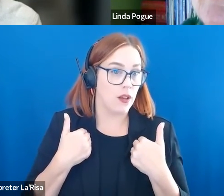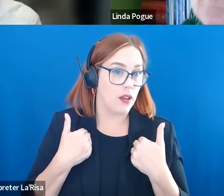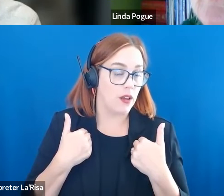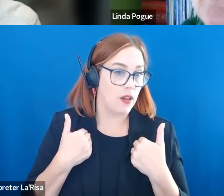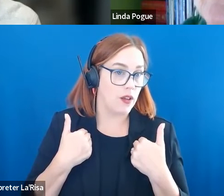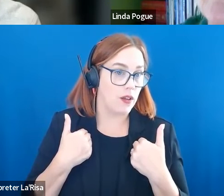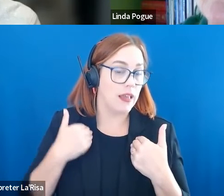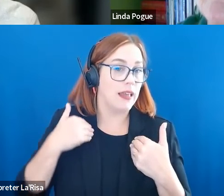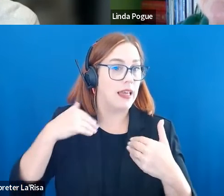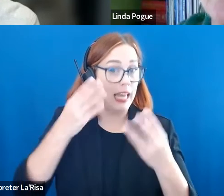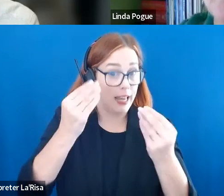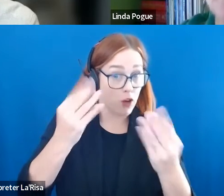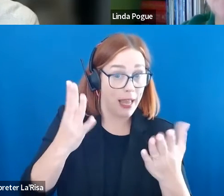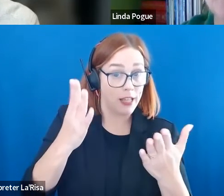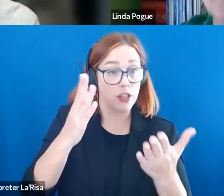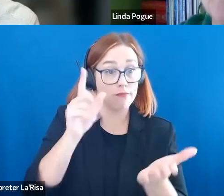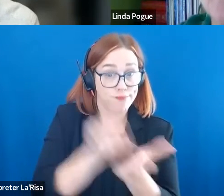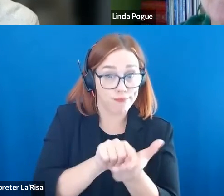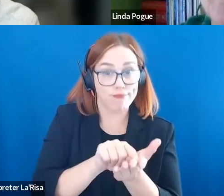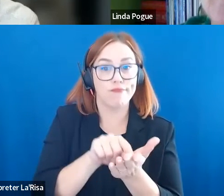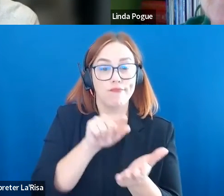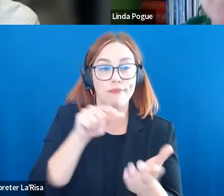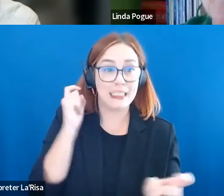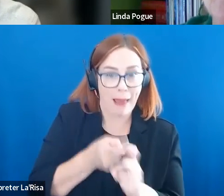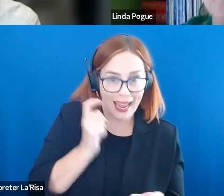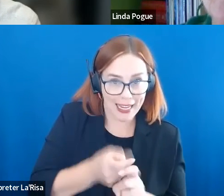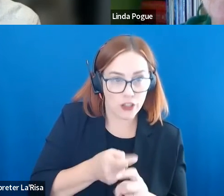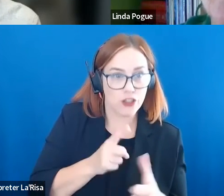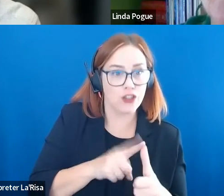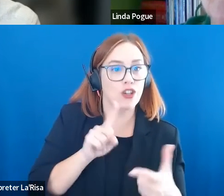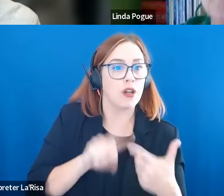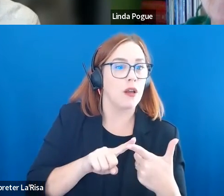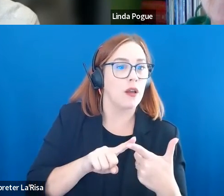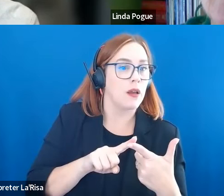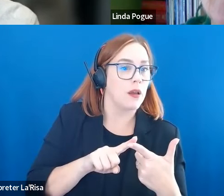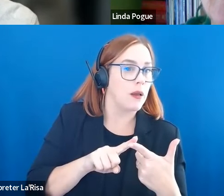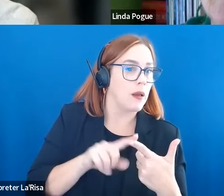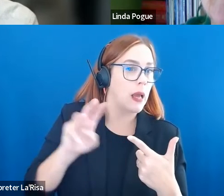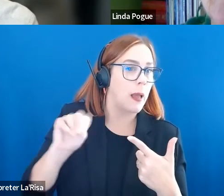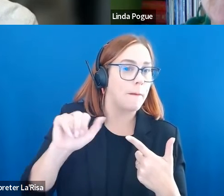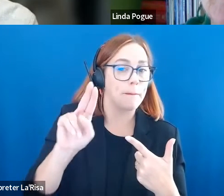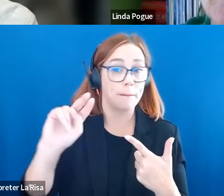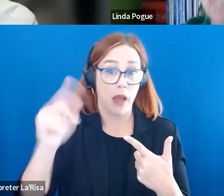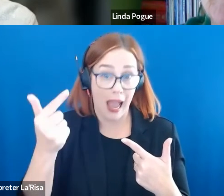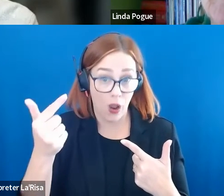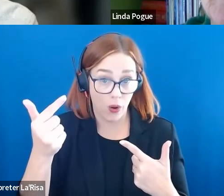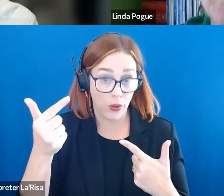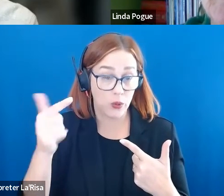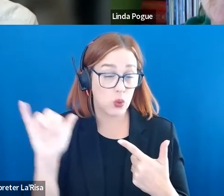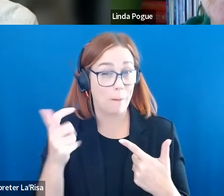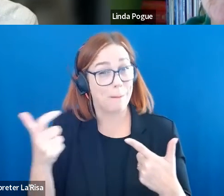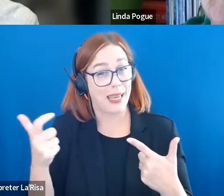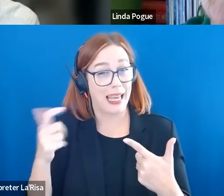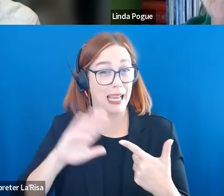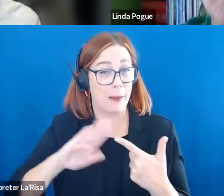even have it in Somali because we have a large growing Somali population in one of the counties in our